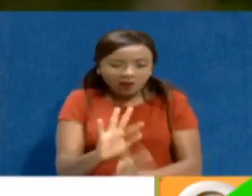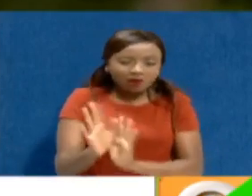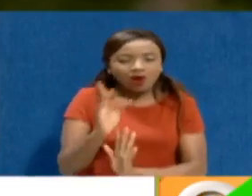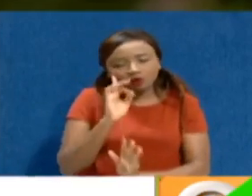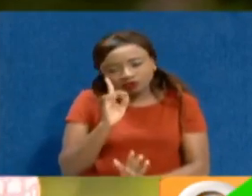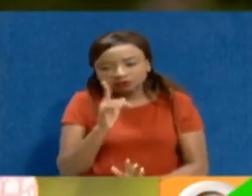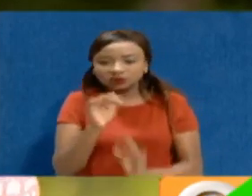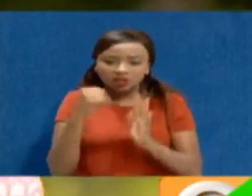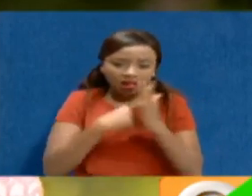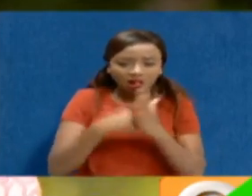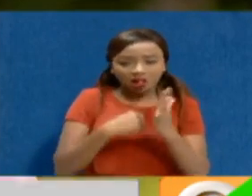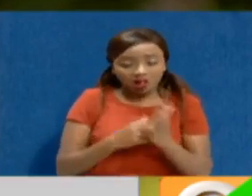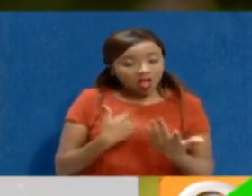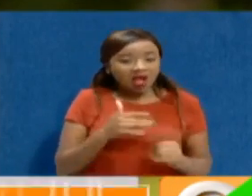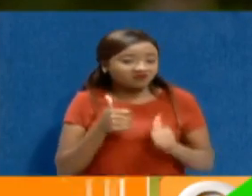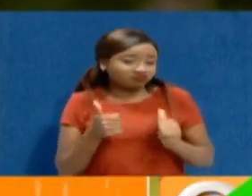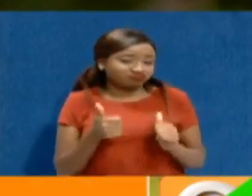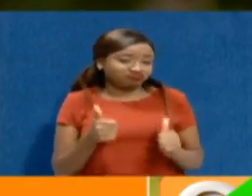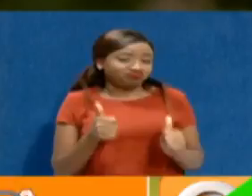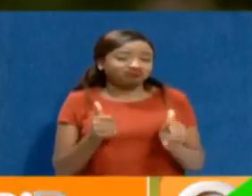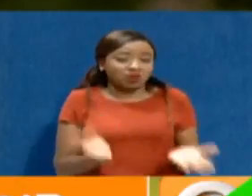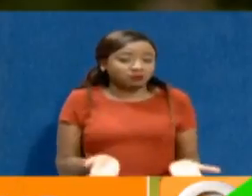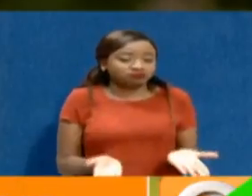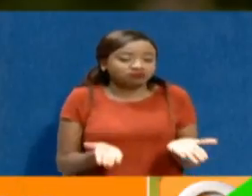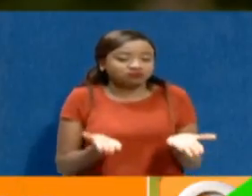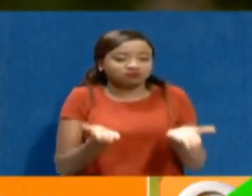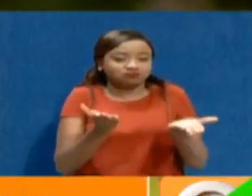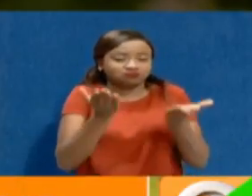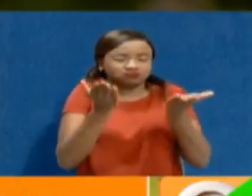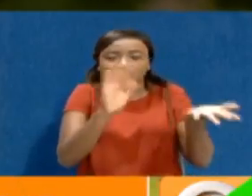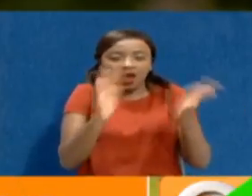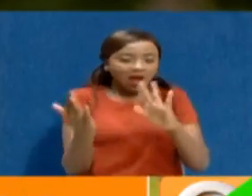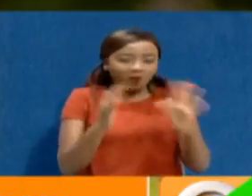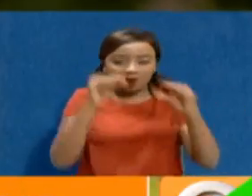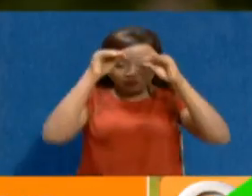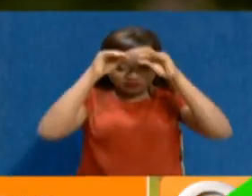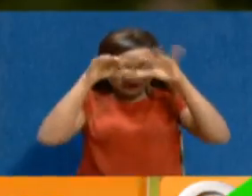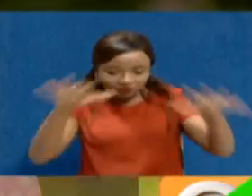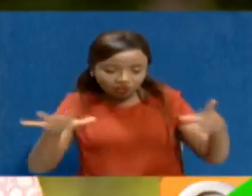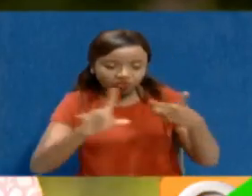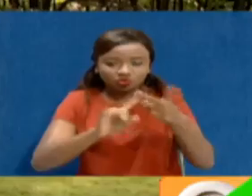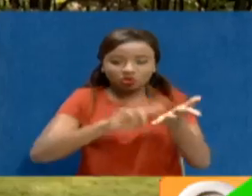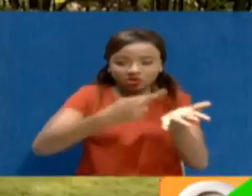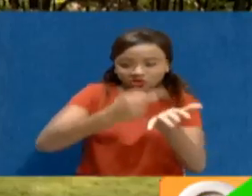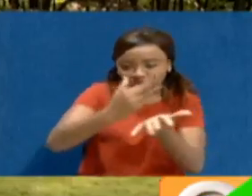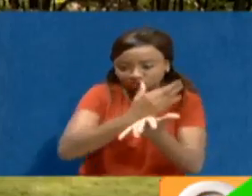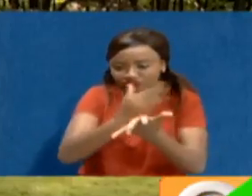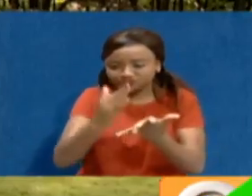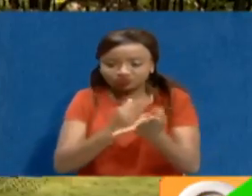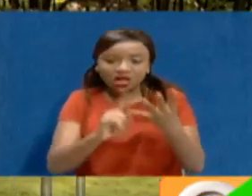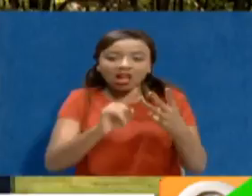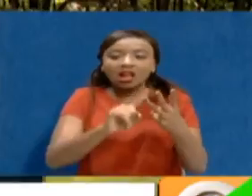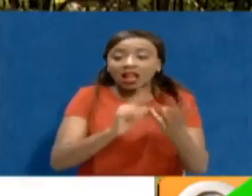seen very significant decisions on the whole issue of devolution and revenue sharing, and the Bill